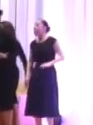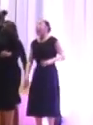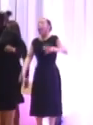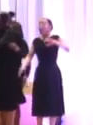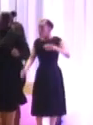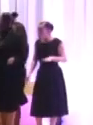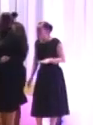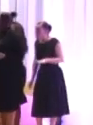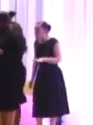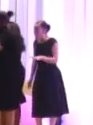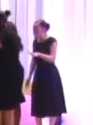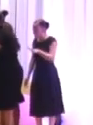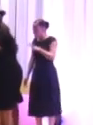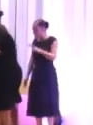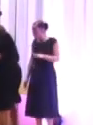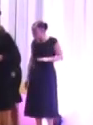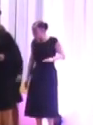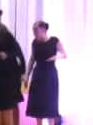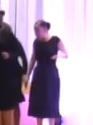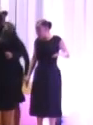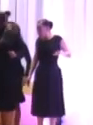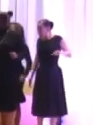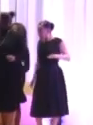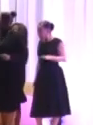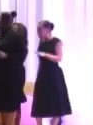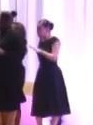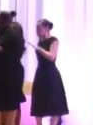Oh, happy day.